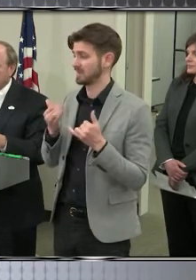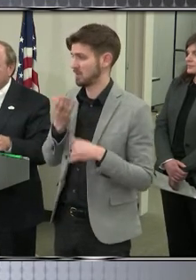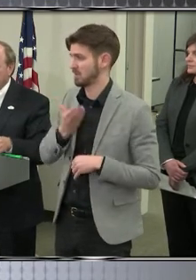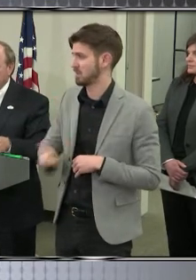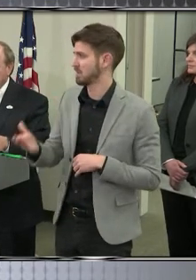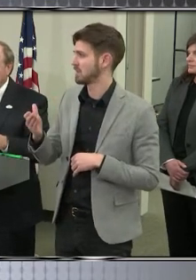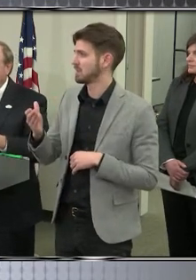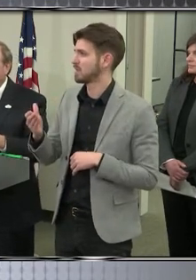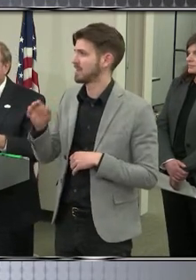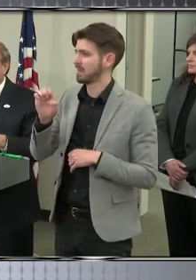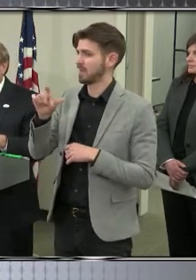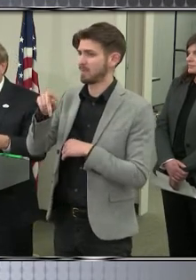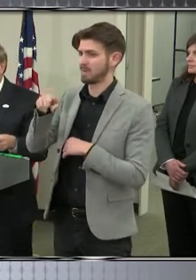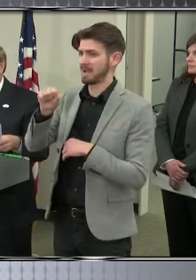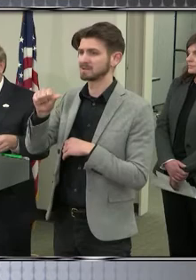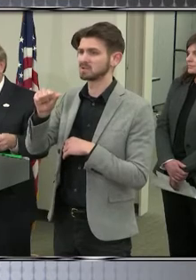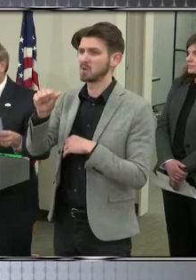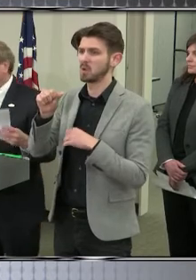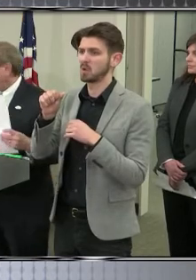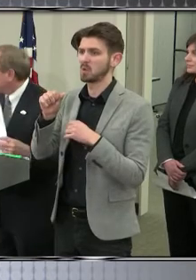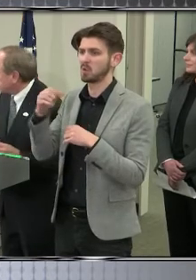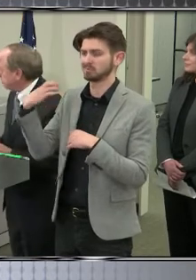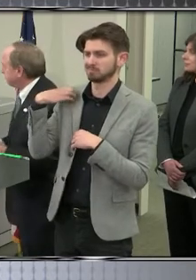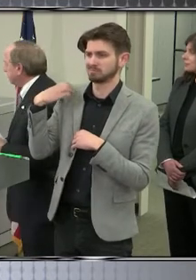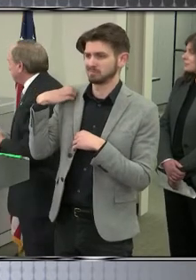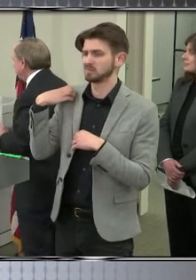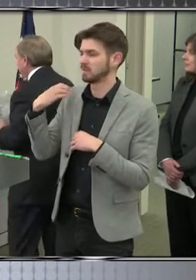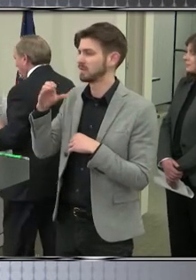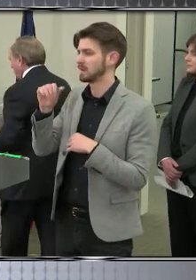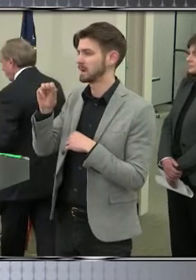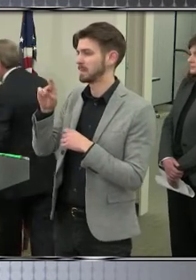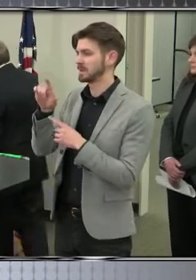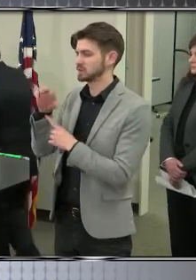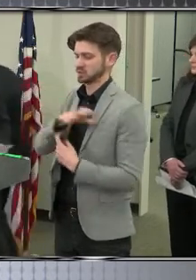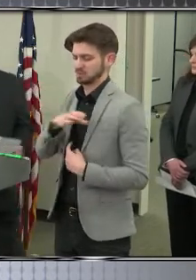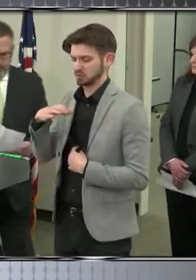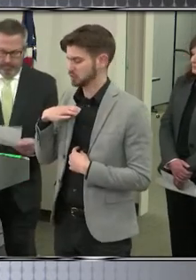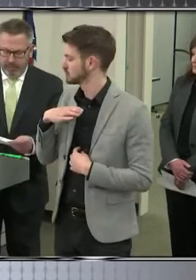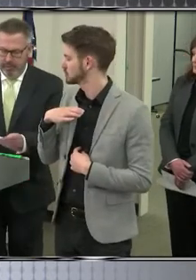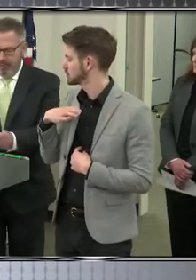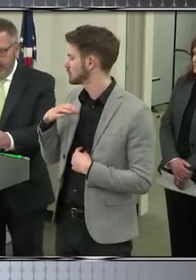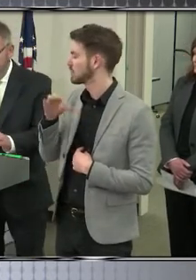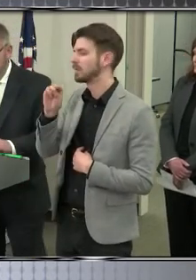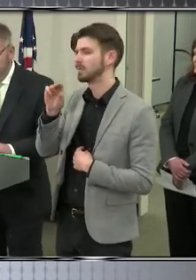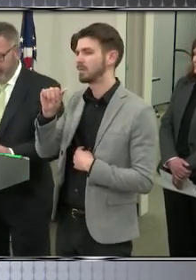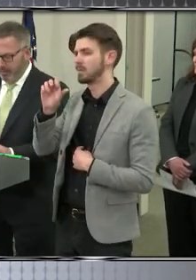Commissioners, Mr. Mark Waller. Thanks, Mr. Mayor.